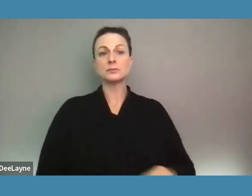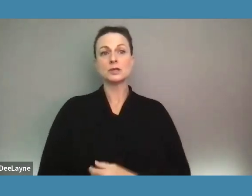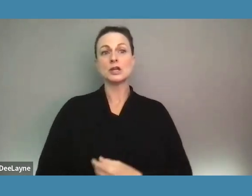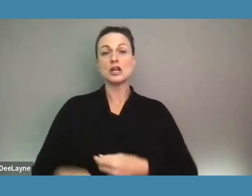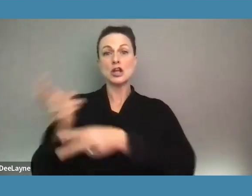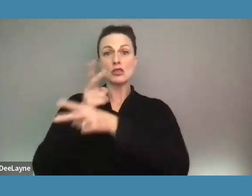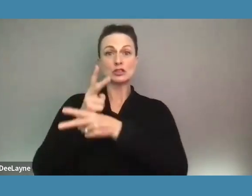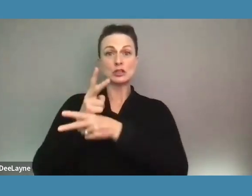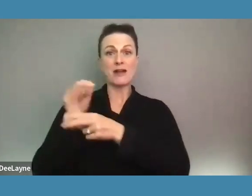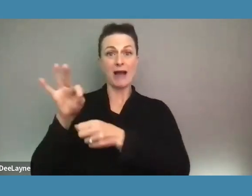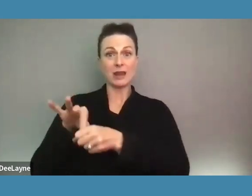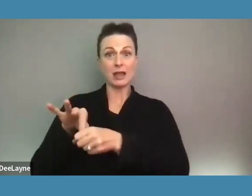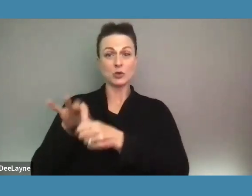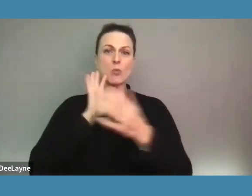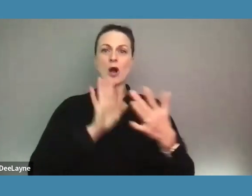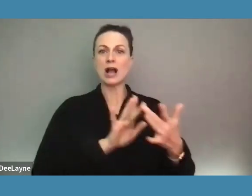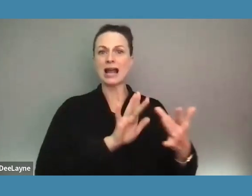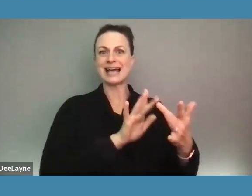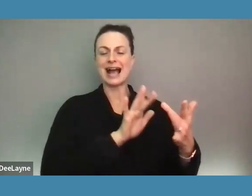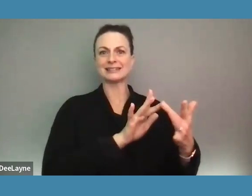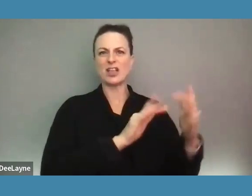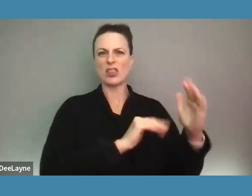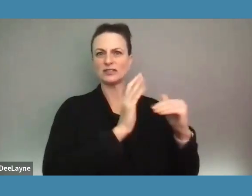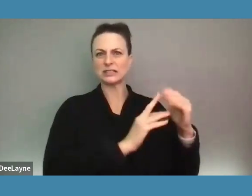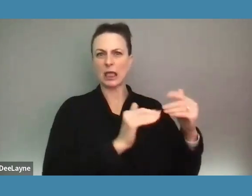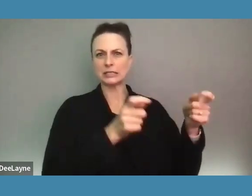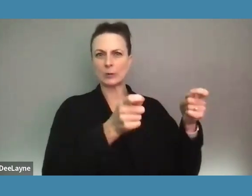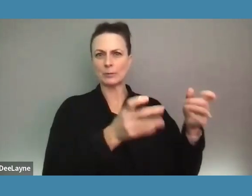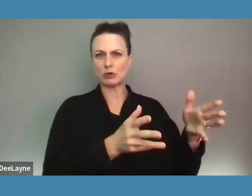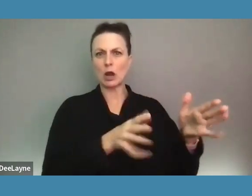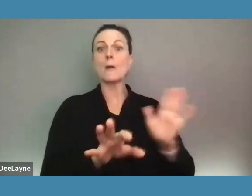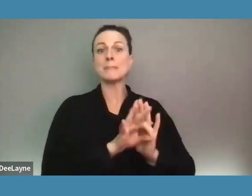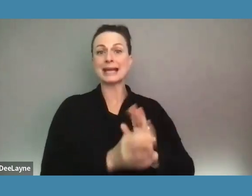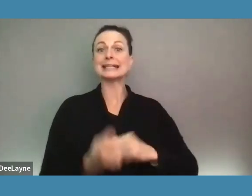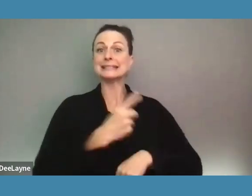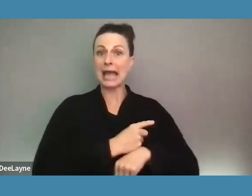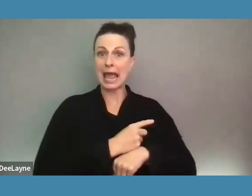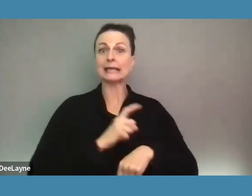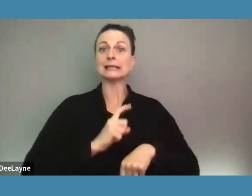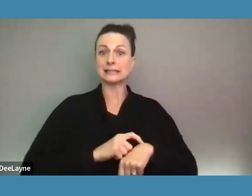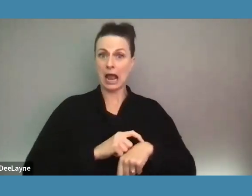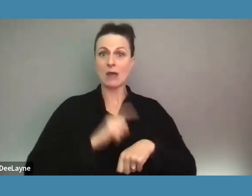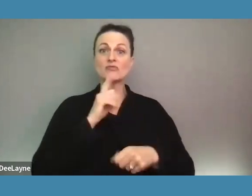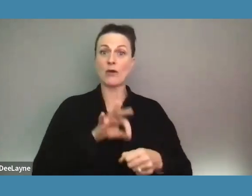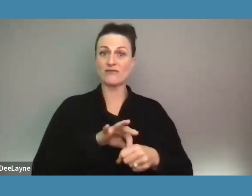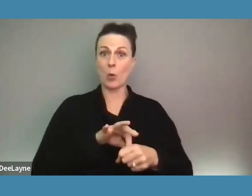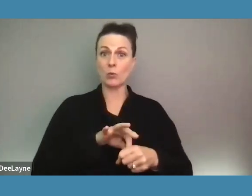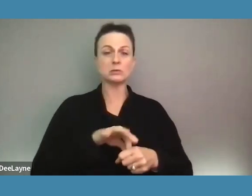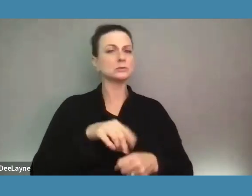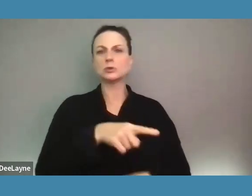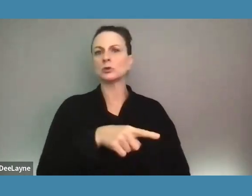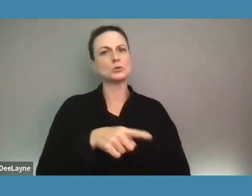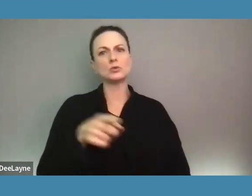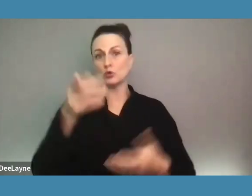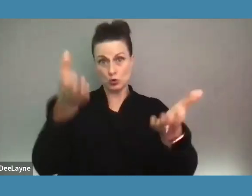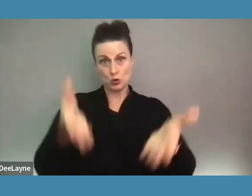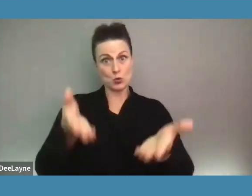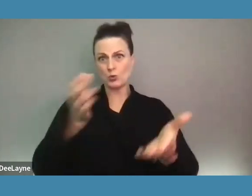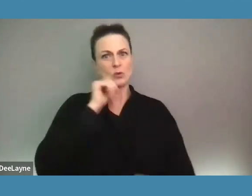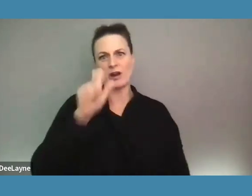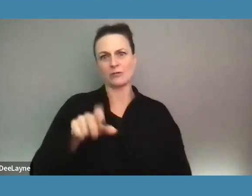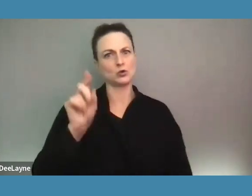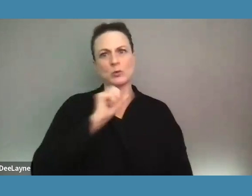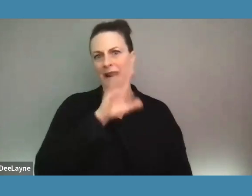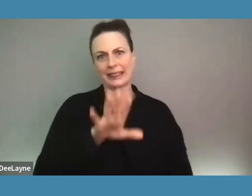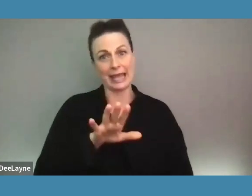will contact your facilities administrator and choose the date and time that the voting will happen. So you don't have to do anything. But